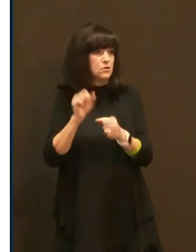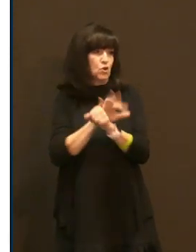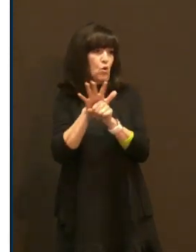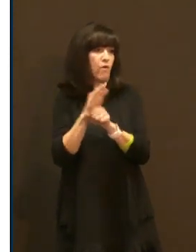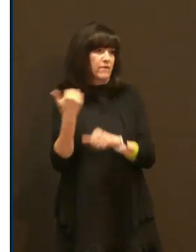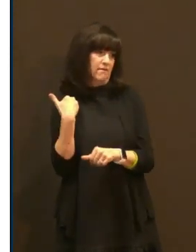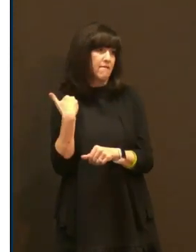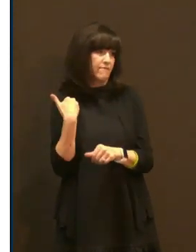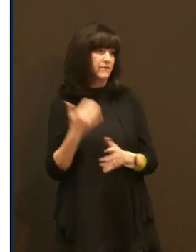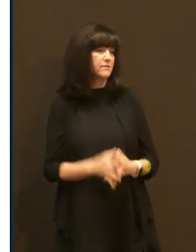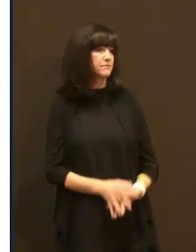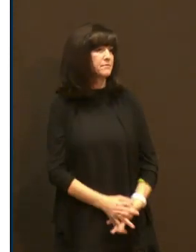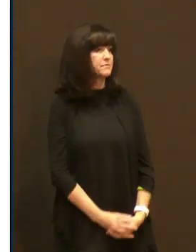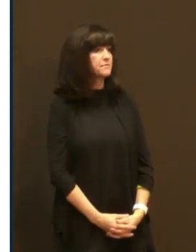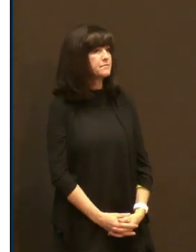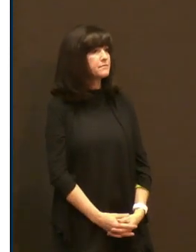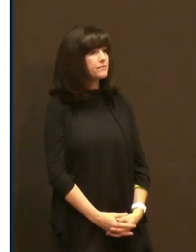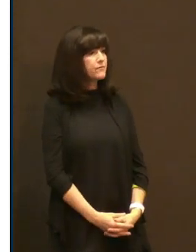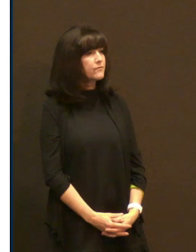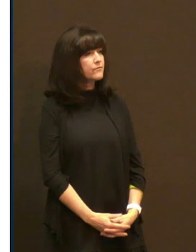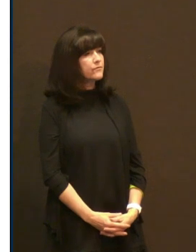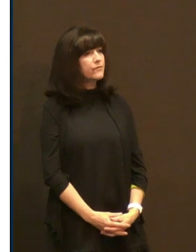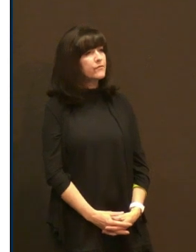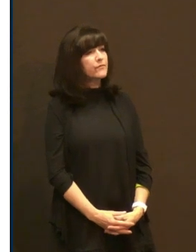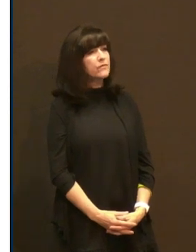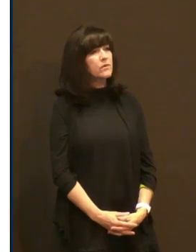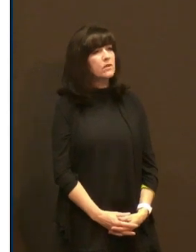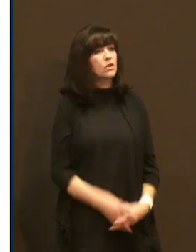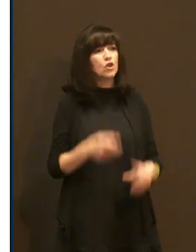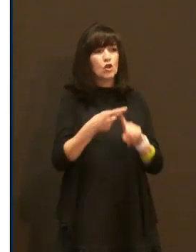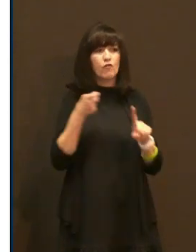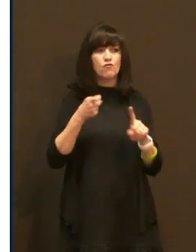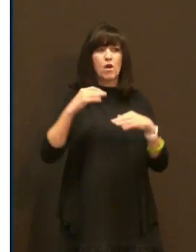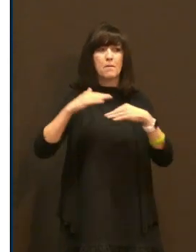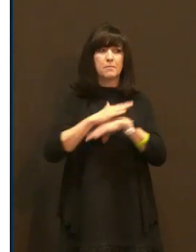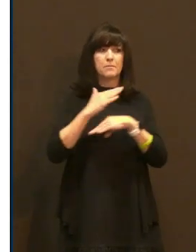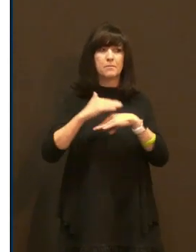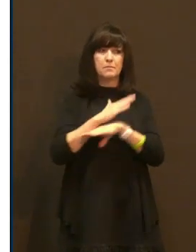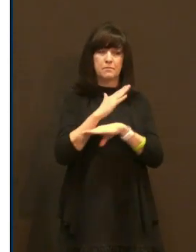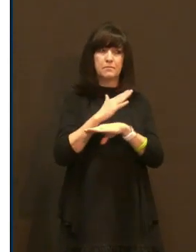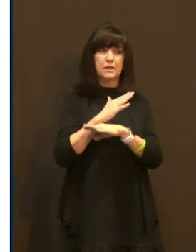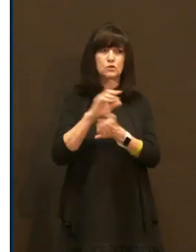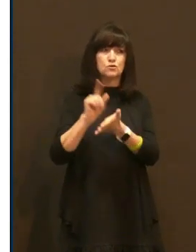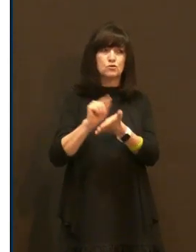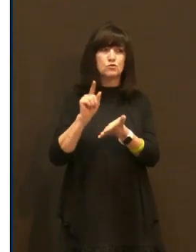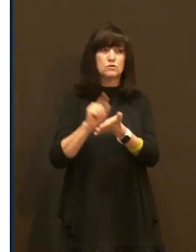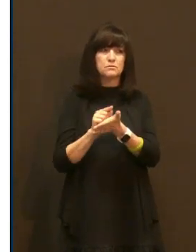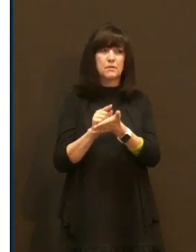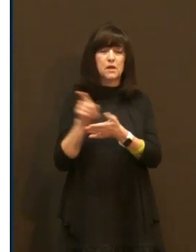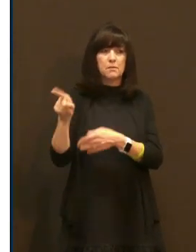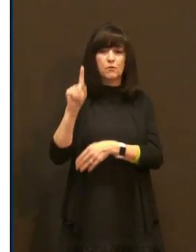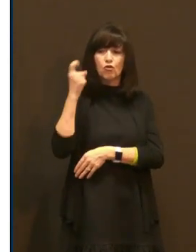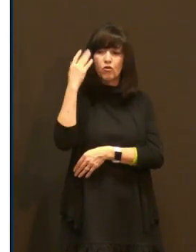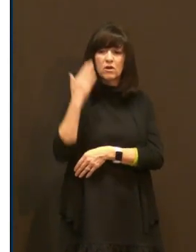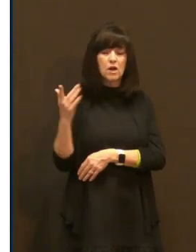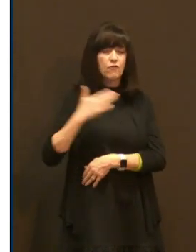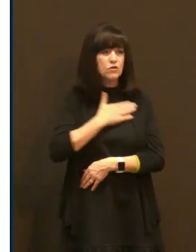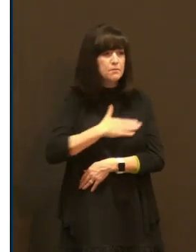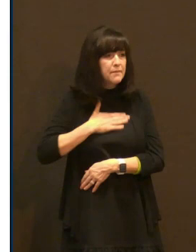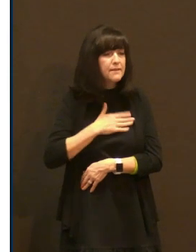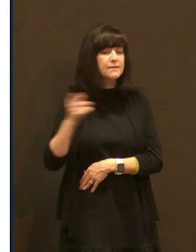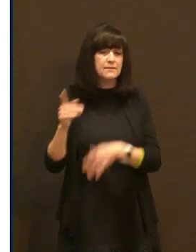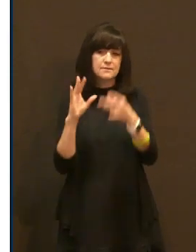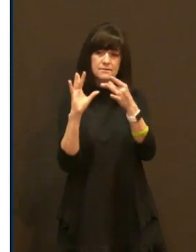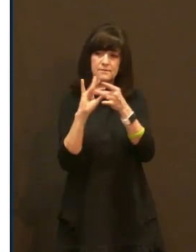From Susan Canfora at Coastal Point newspaper. Will the governor please comment on the lawsuit concerning what religious restrictions you've lifted